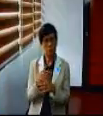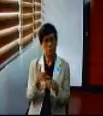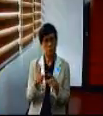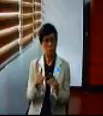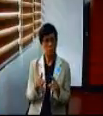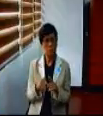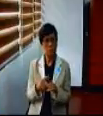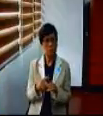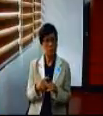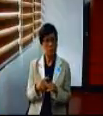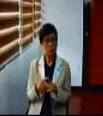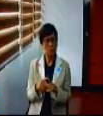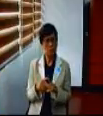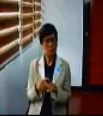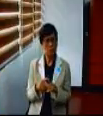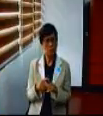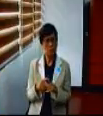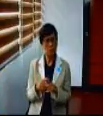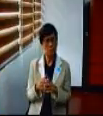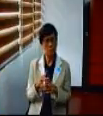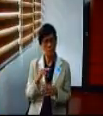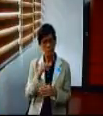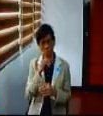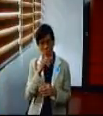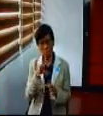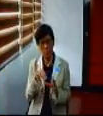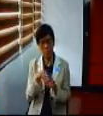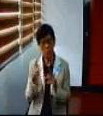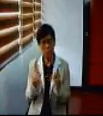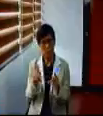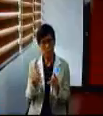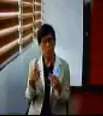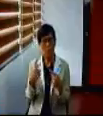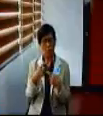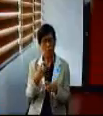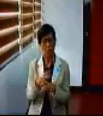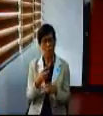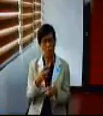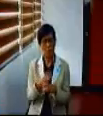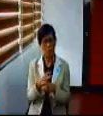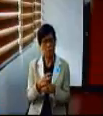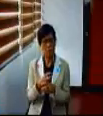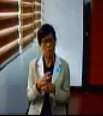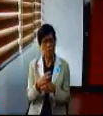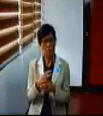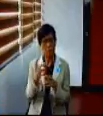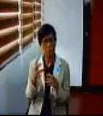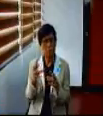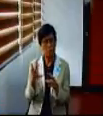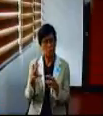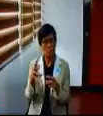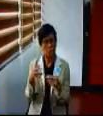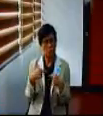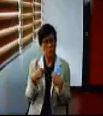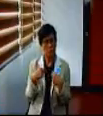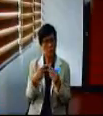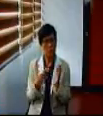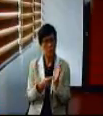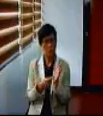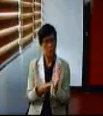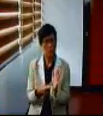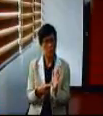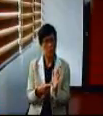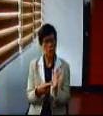claims, and that can often put people off. There's also difficulty of securing legal representation. I mean, the courts may